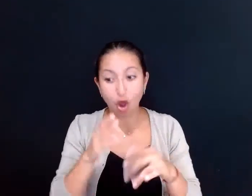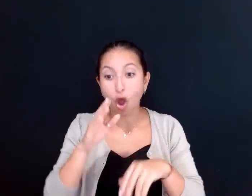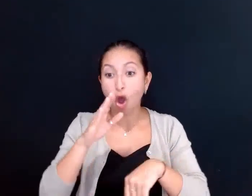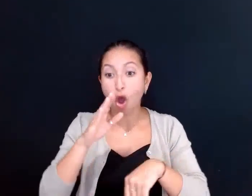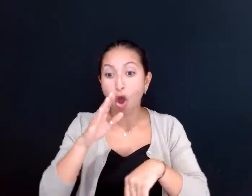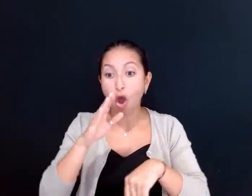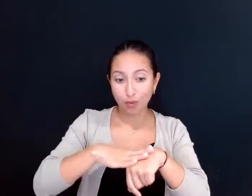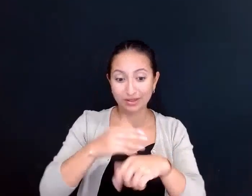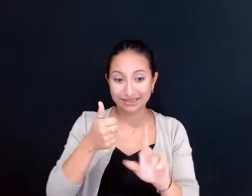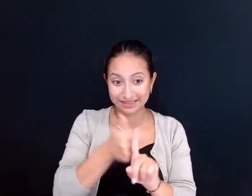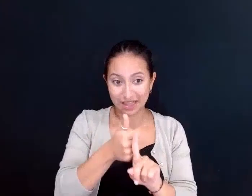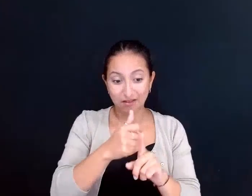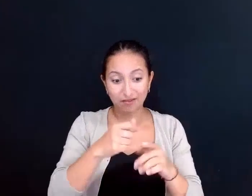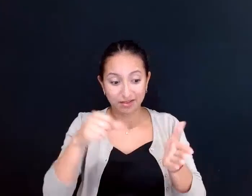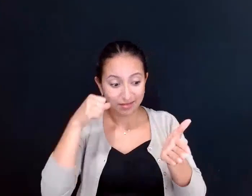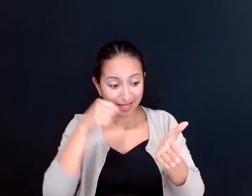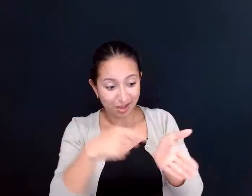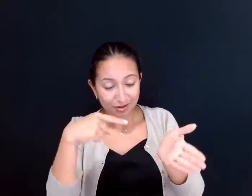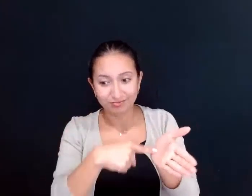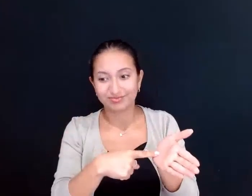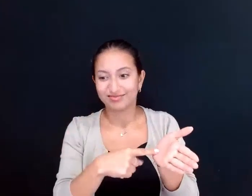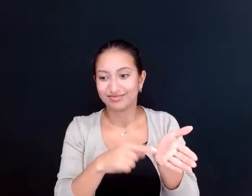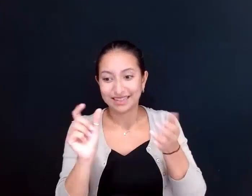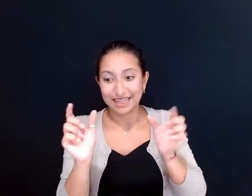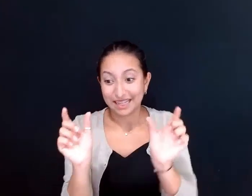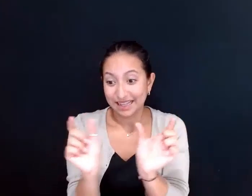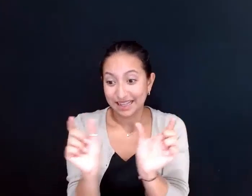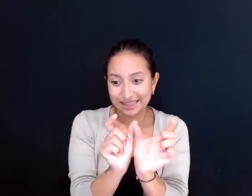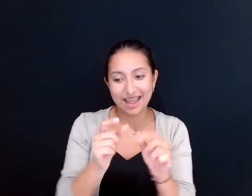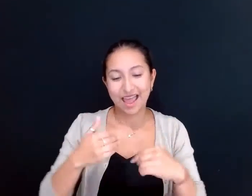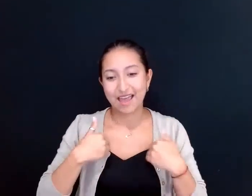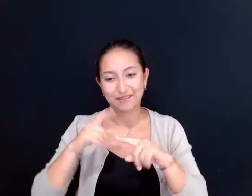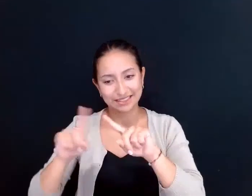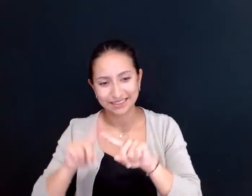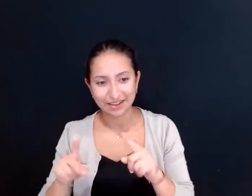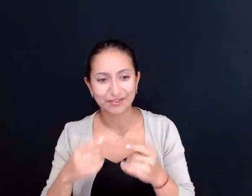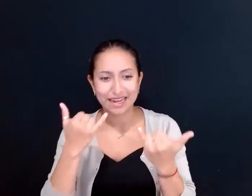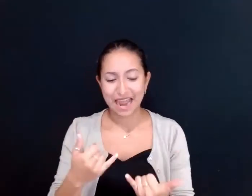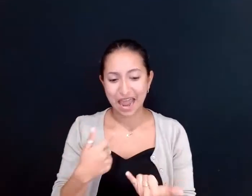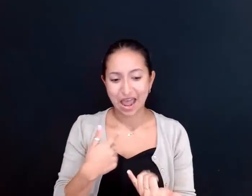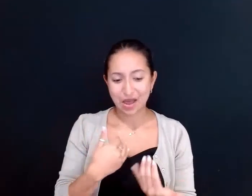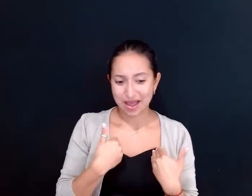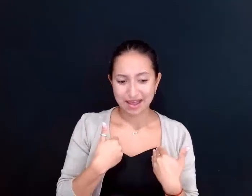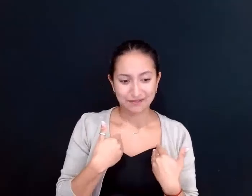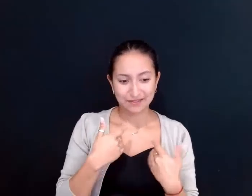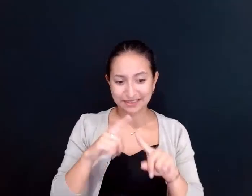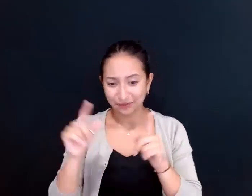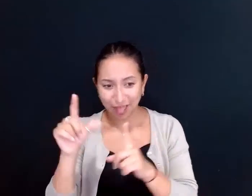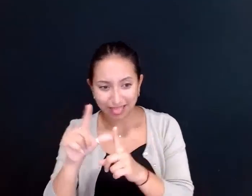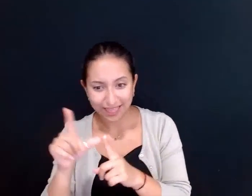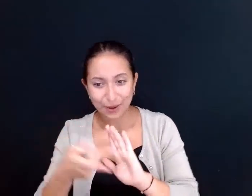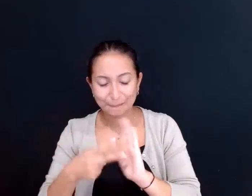Yes. I ha- those B and C numbers, I'm just like, okay, is that the SSI program or is that the other